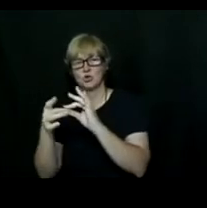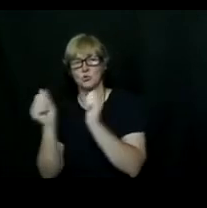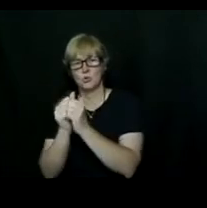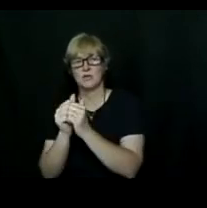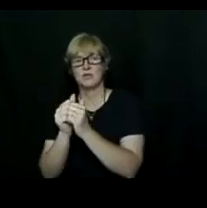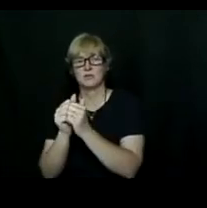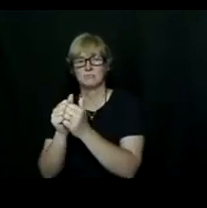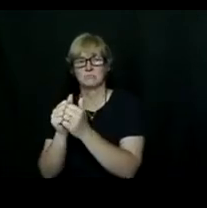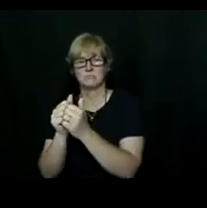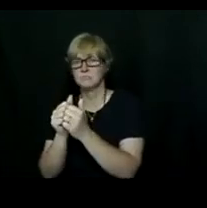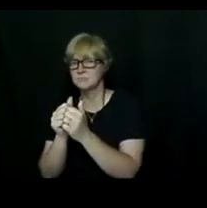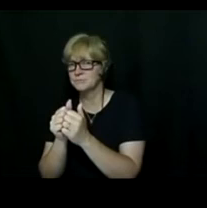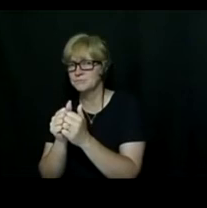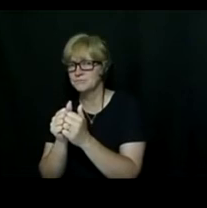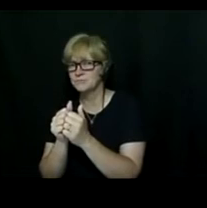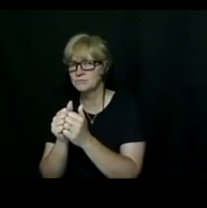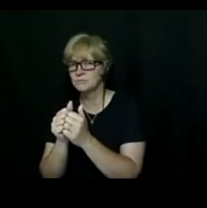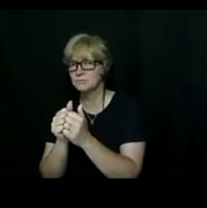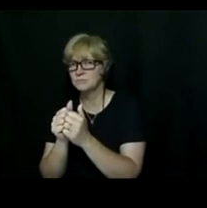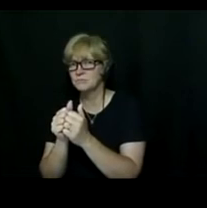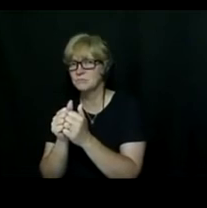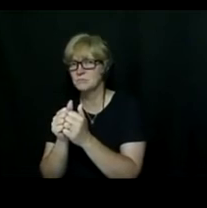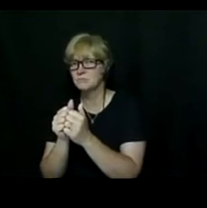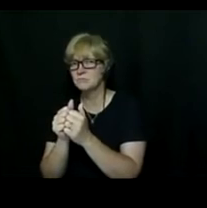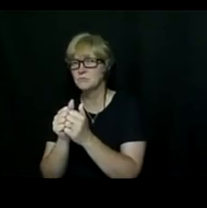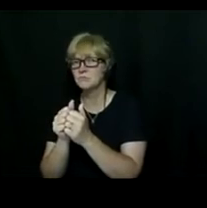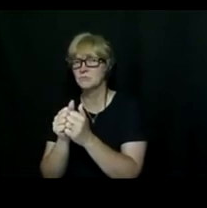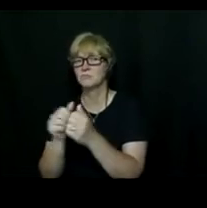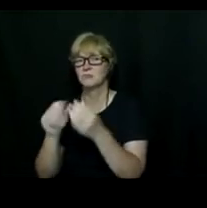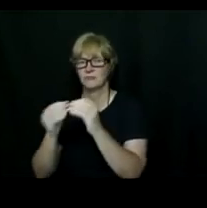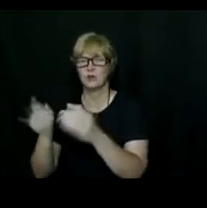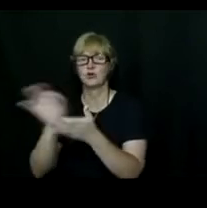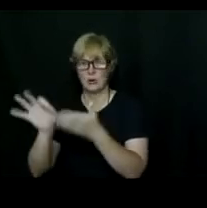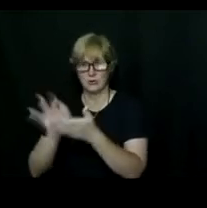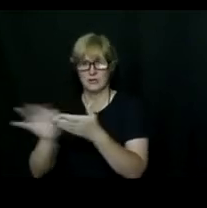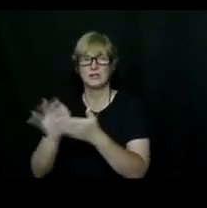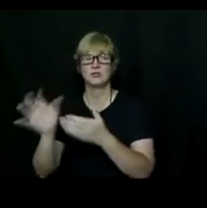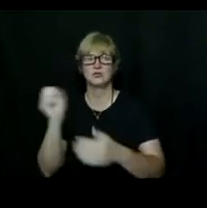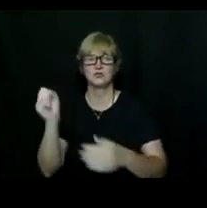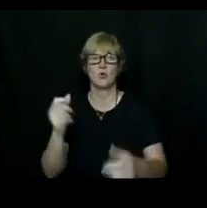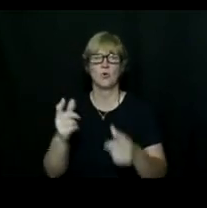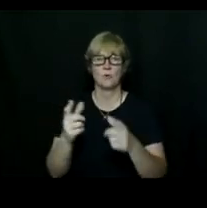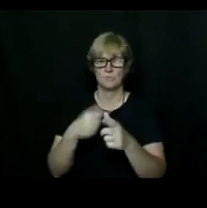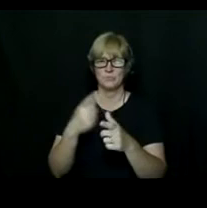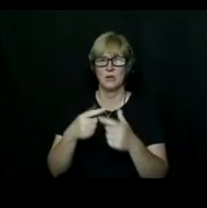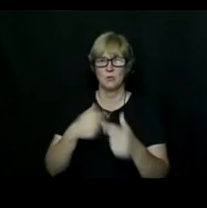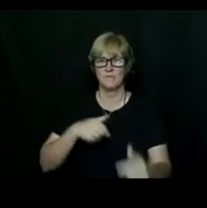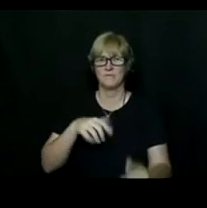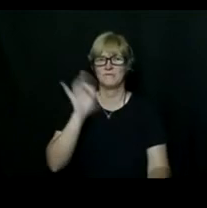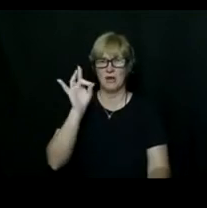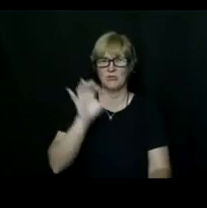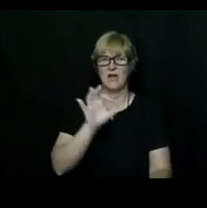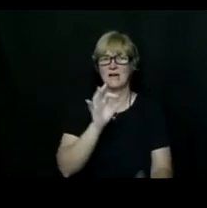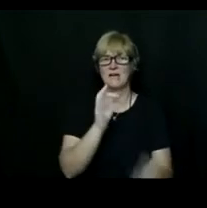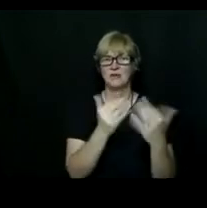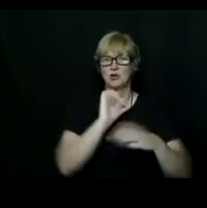And in those studies we've done, for example, we found that finger-based numerical skills were more strongly associated with